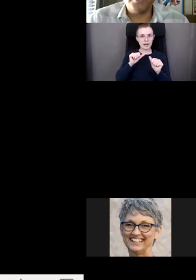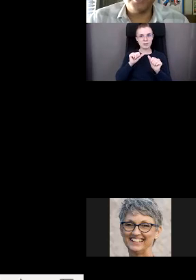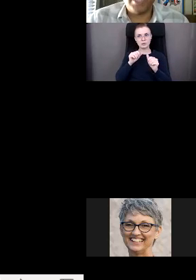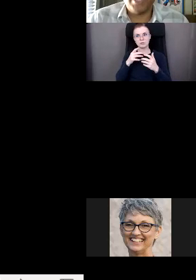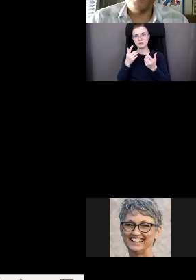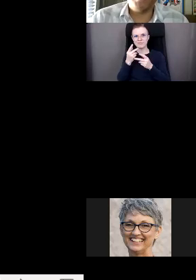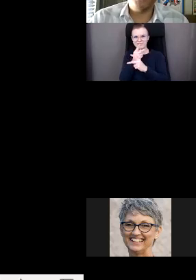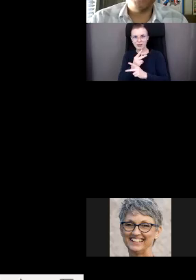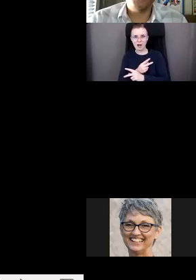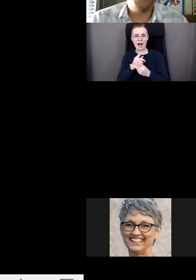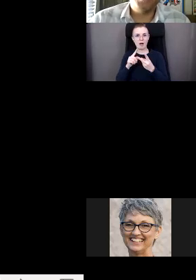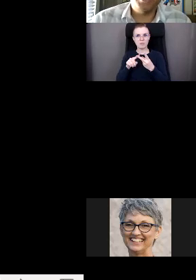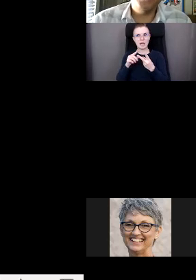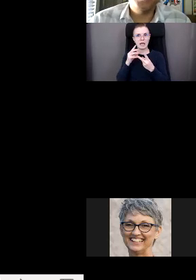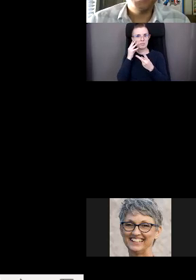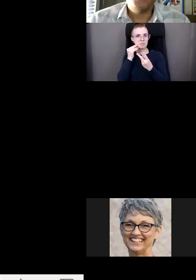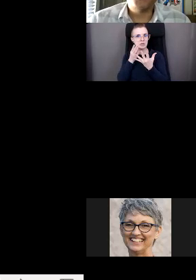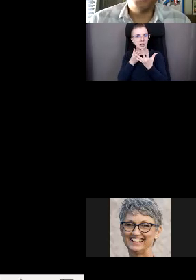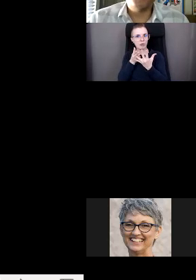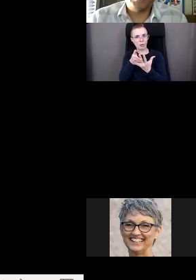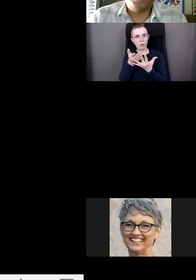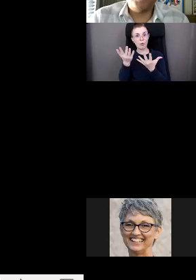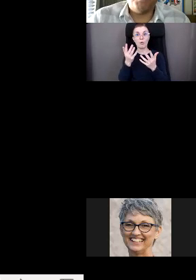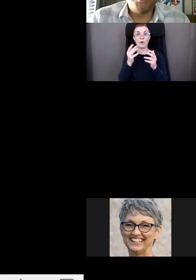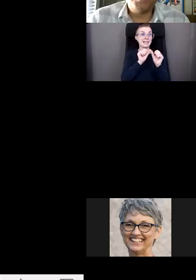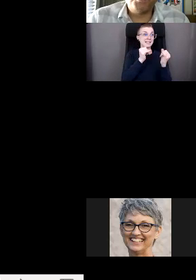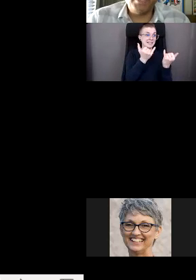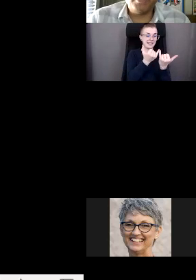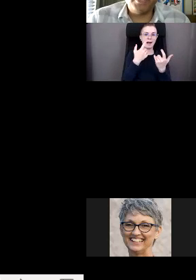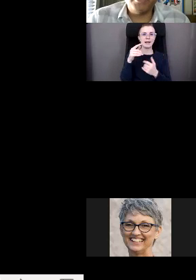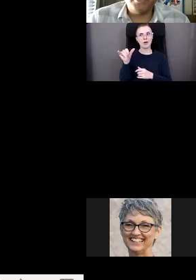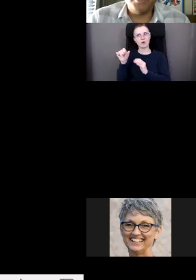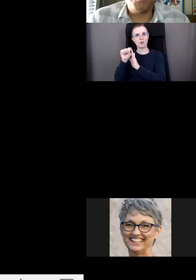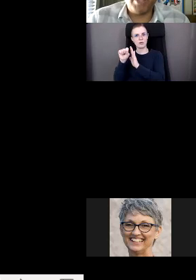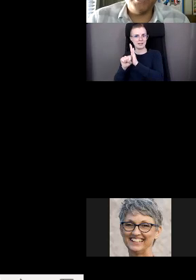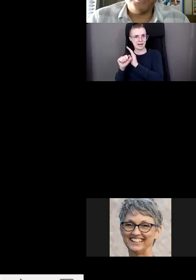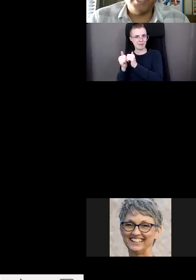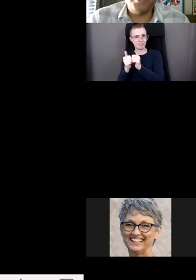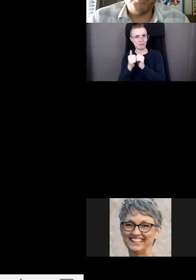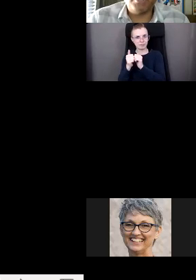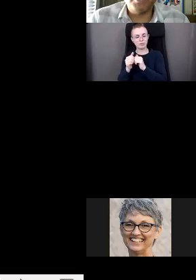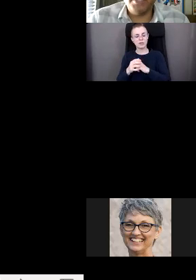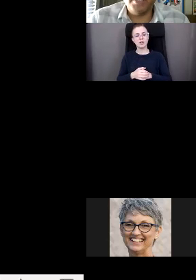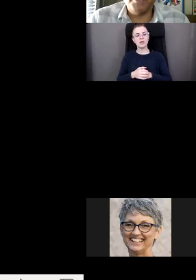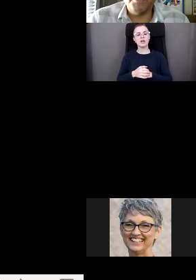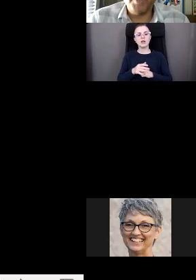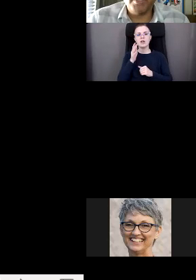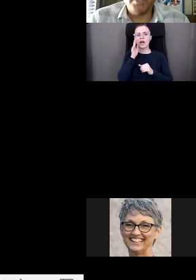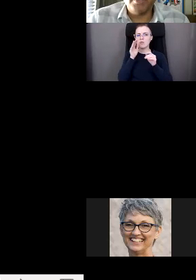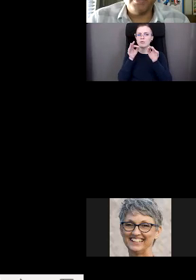a society right now and as a state. So I'm going to speak again, as Randy stated, about